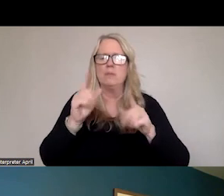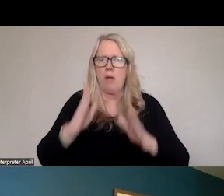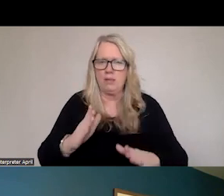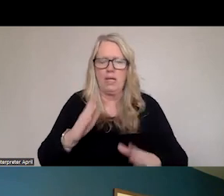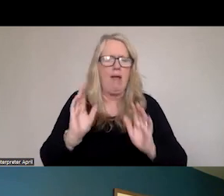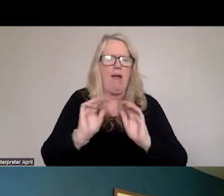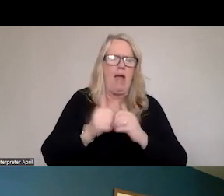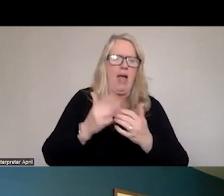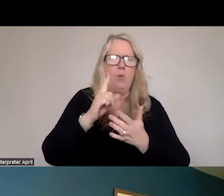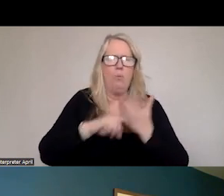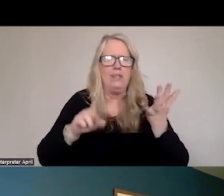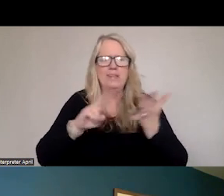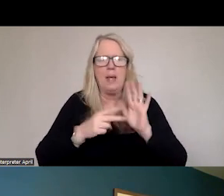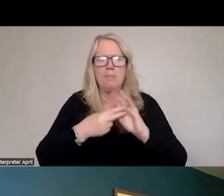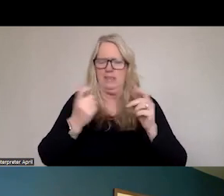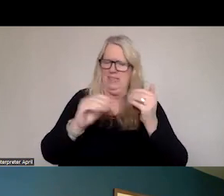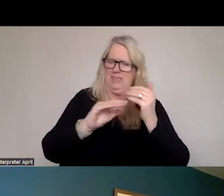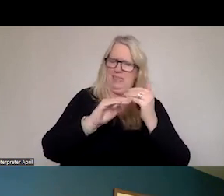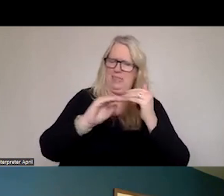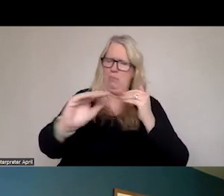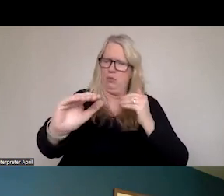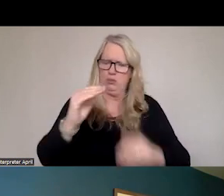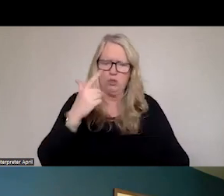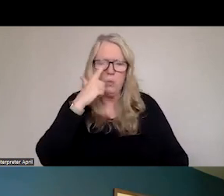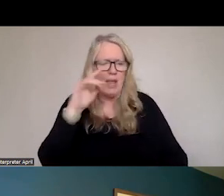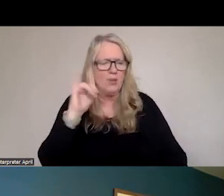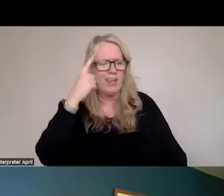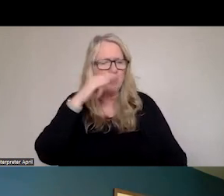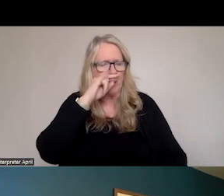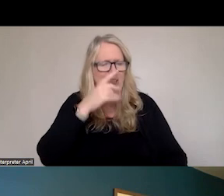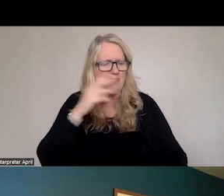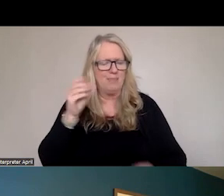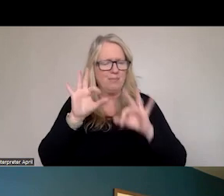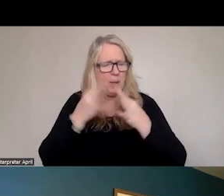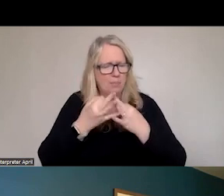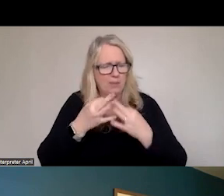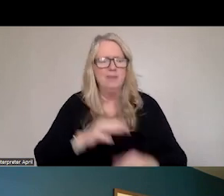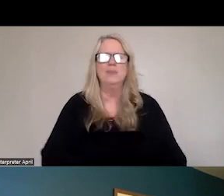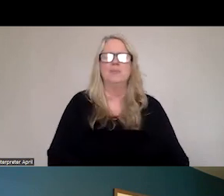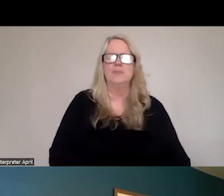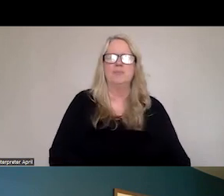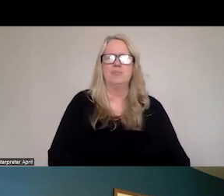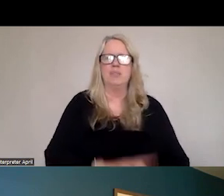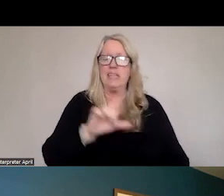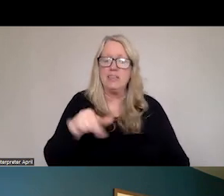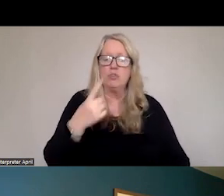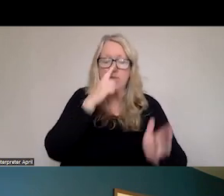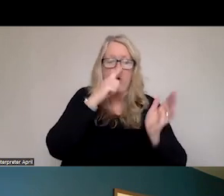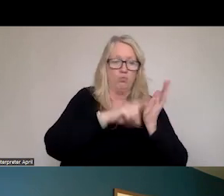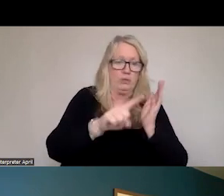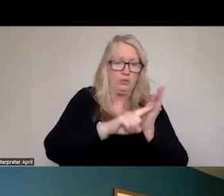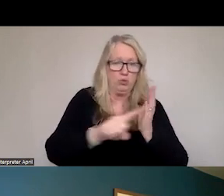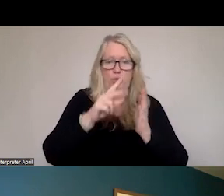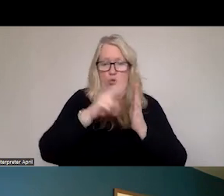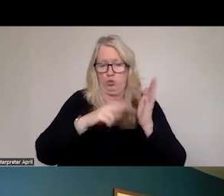does stabilization look like for kids and families? This is built off of not only research literature, but